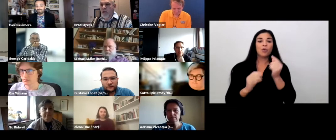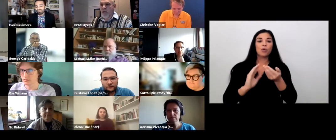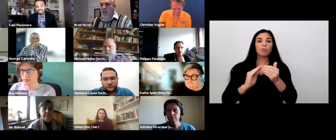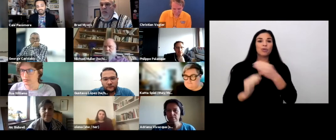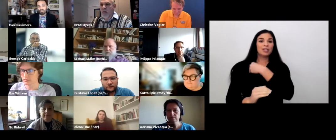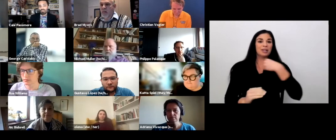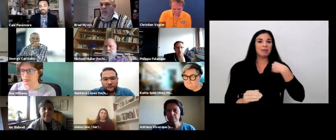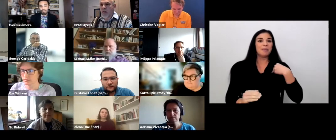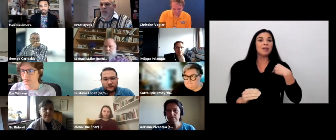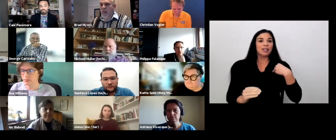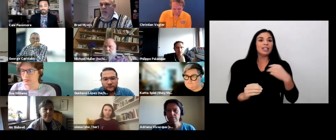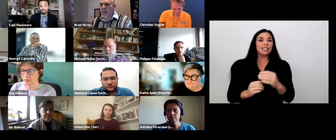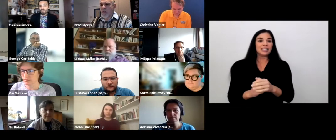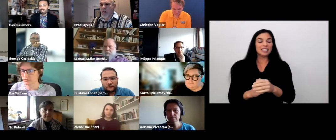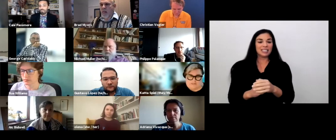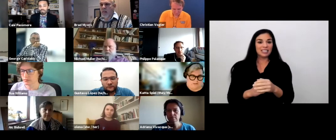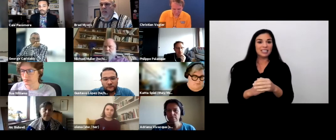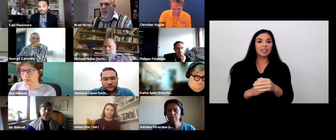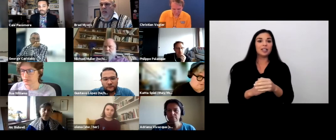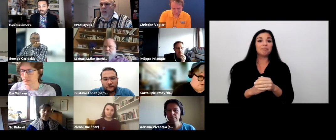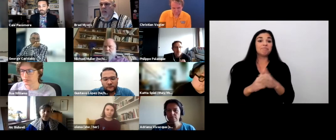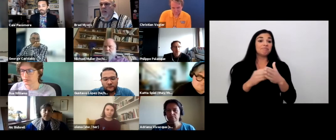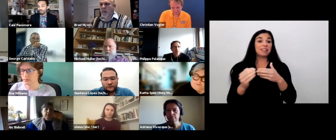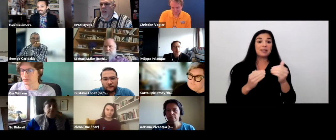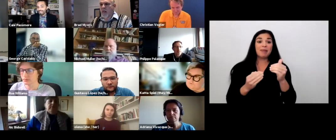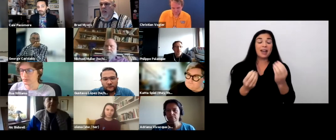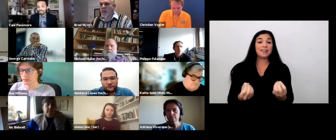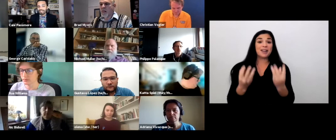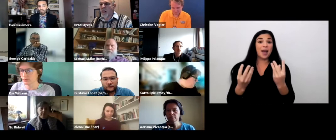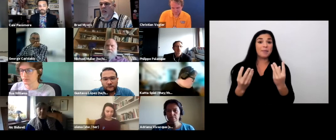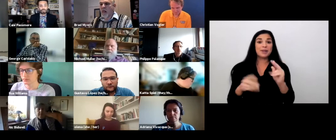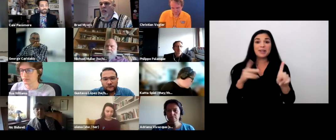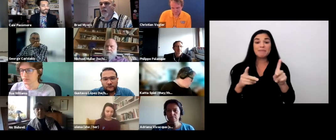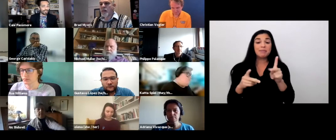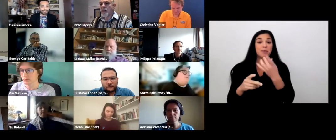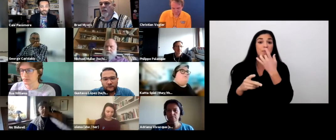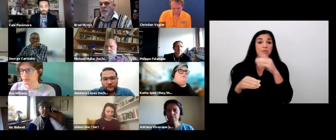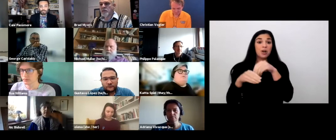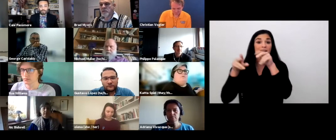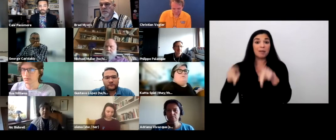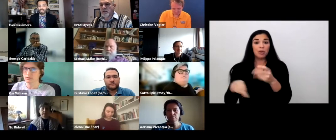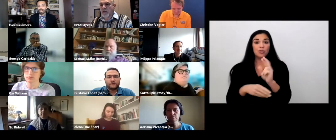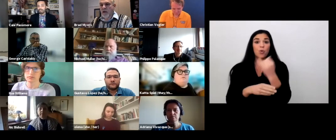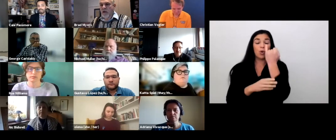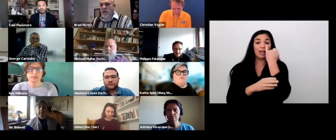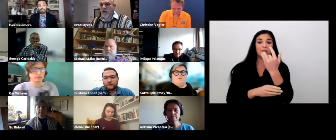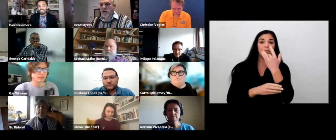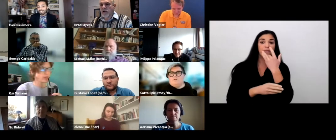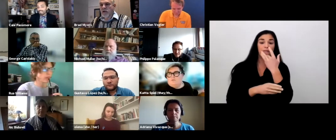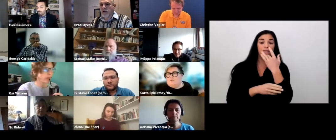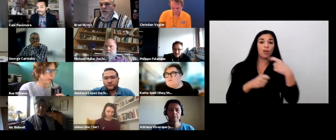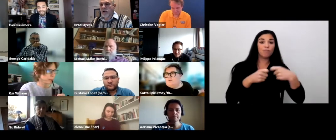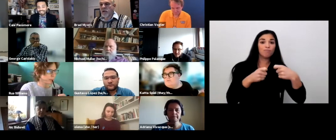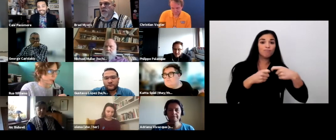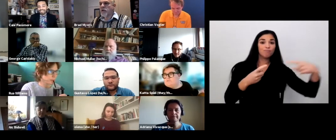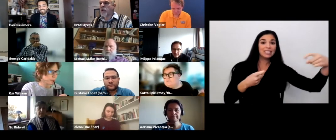consent. No matter the number of our community who prefers in-person or who prefers digital platforms, greater options